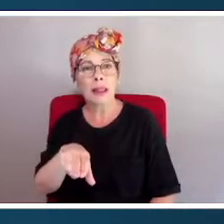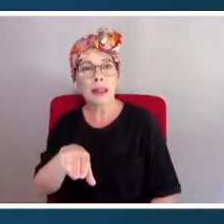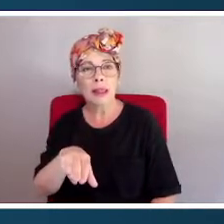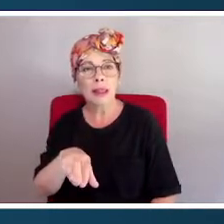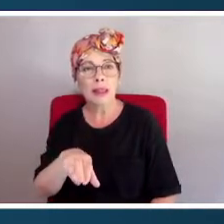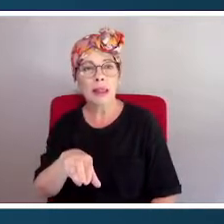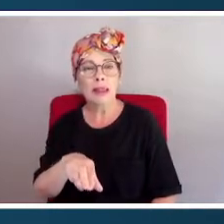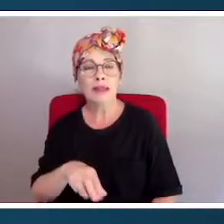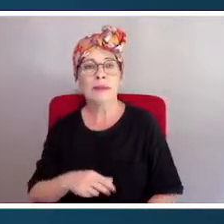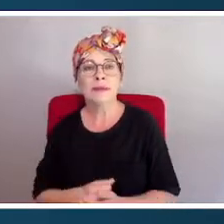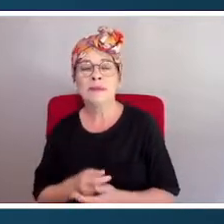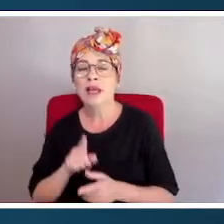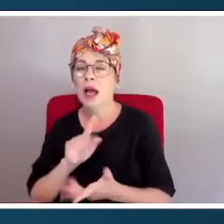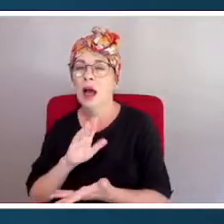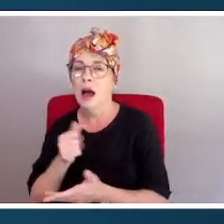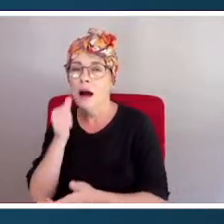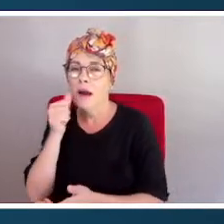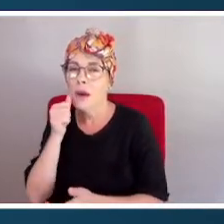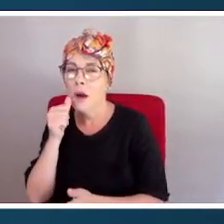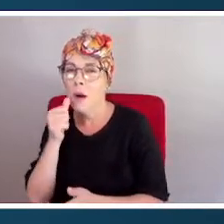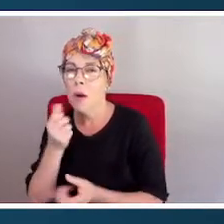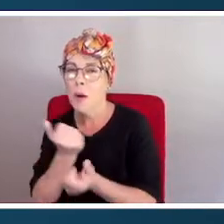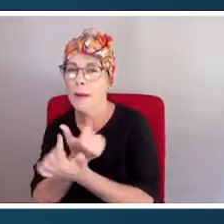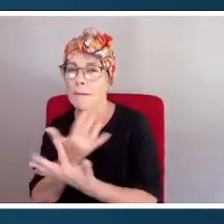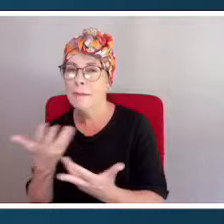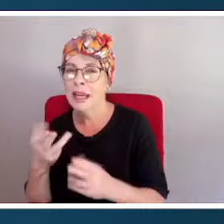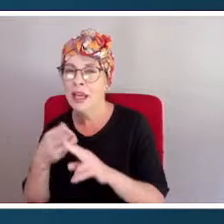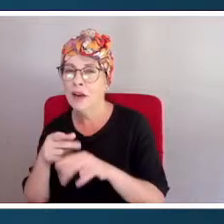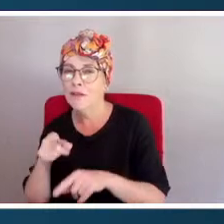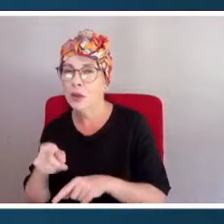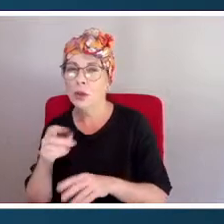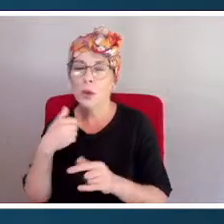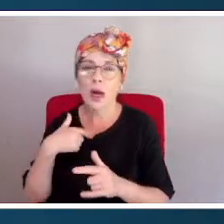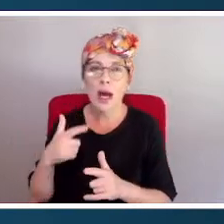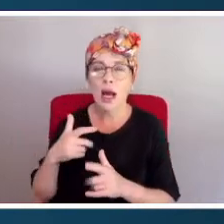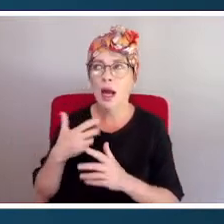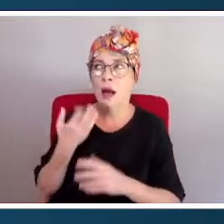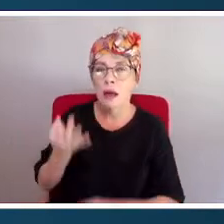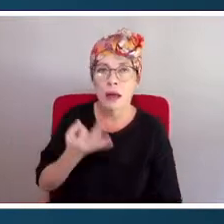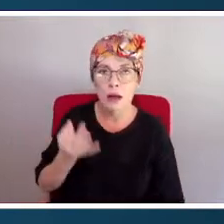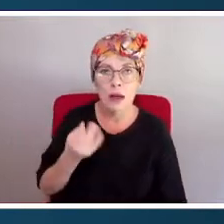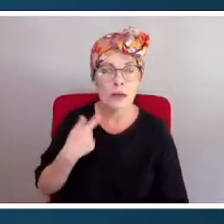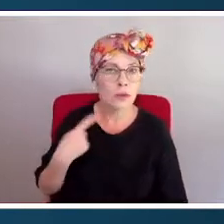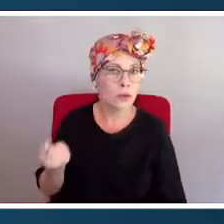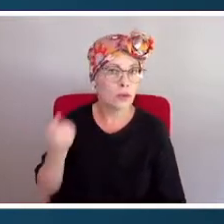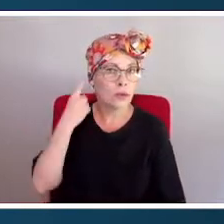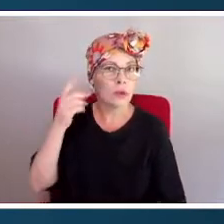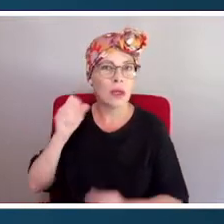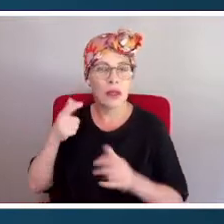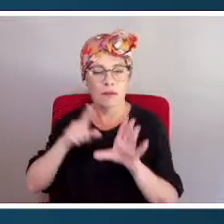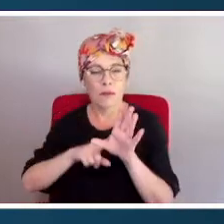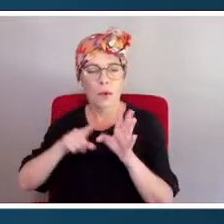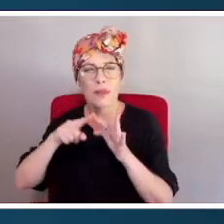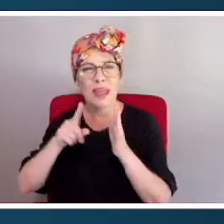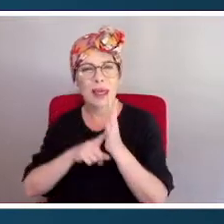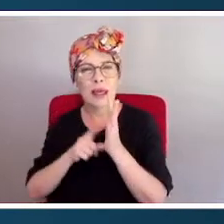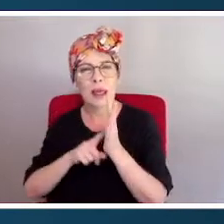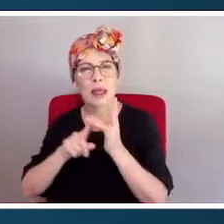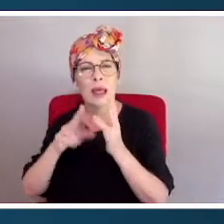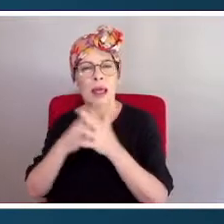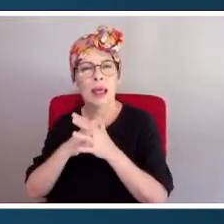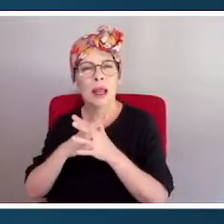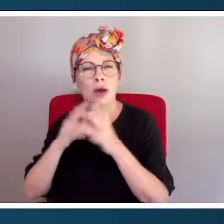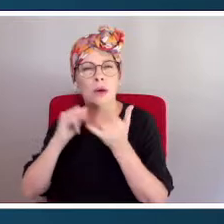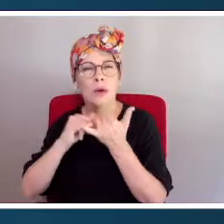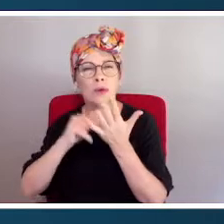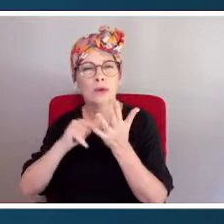Yellowstone, but please don't think that farmers and incomes on this scale. Farm sizes in